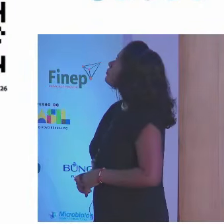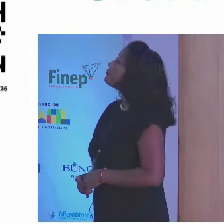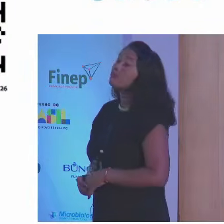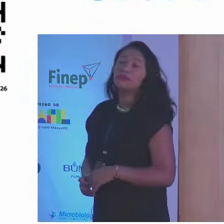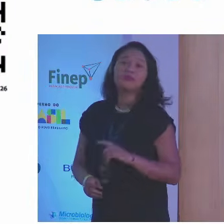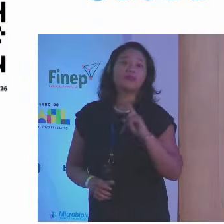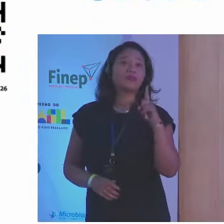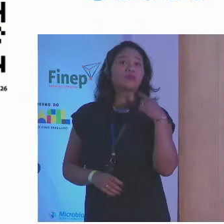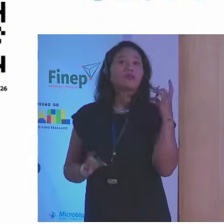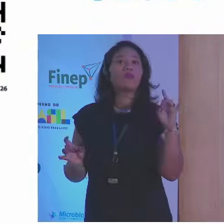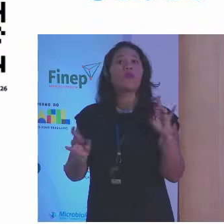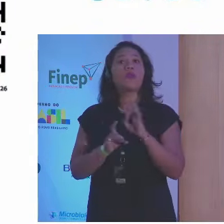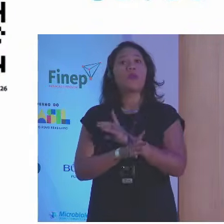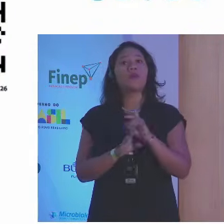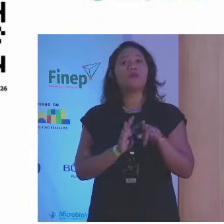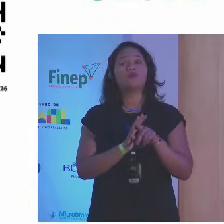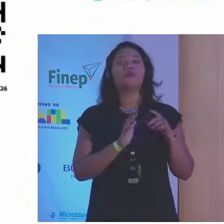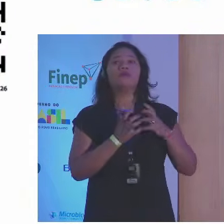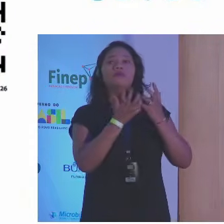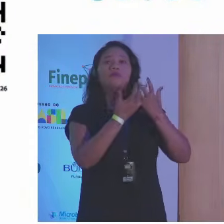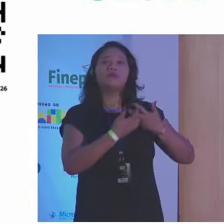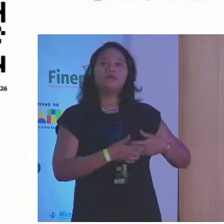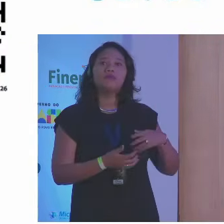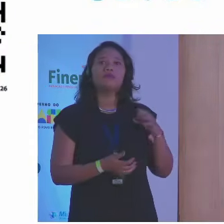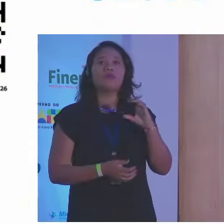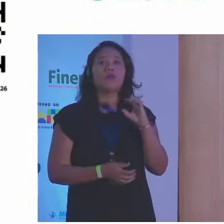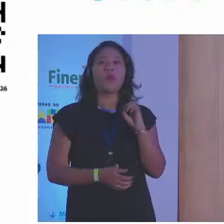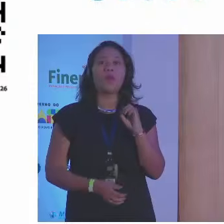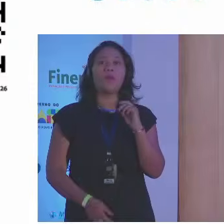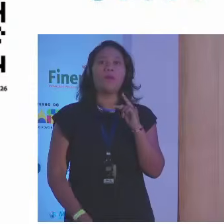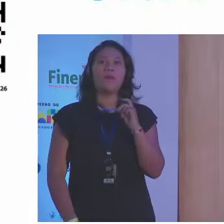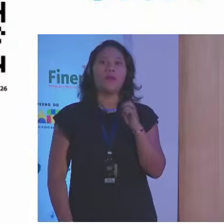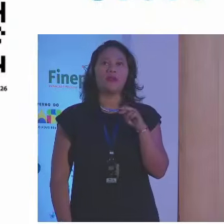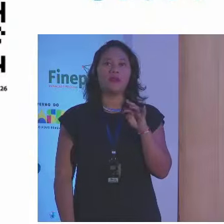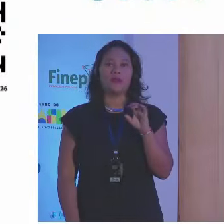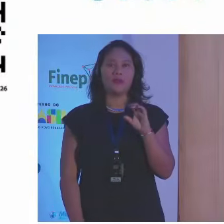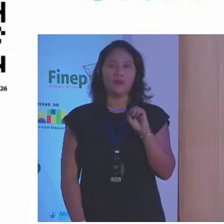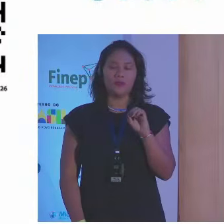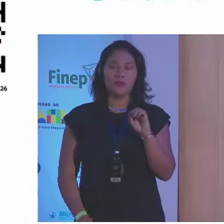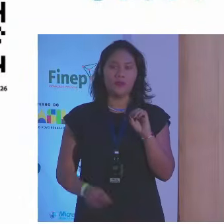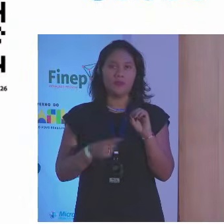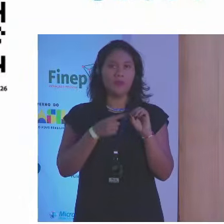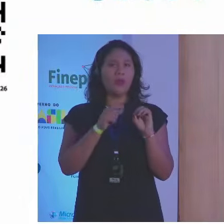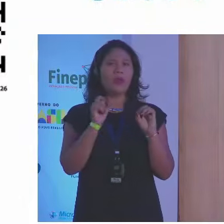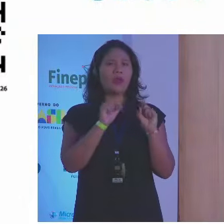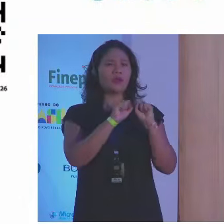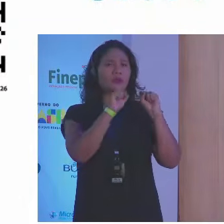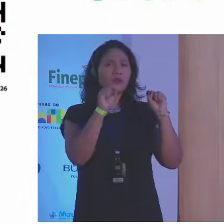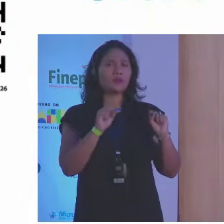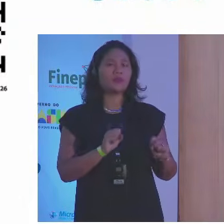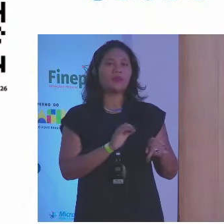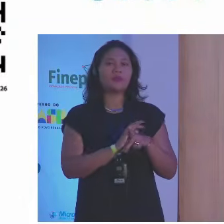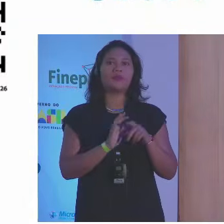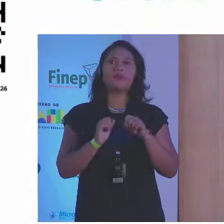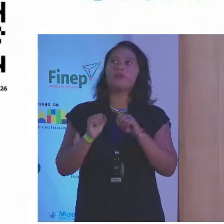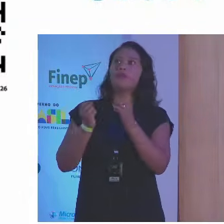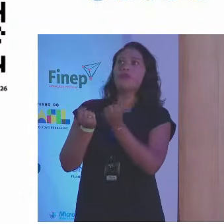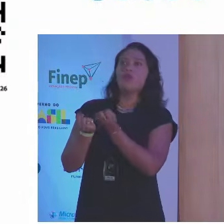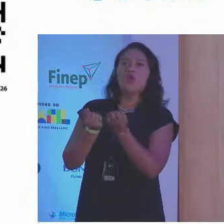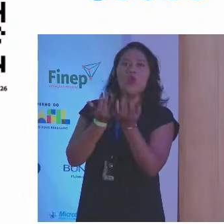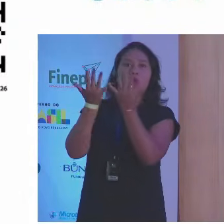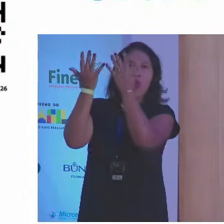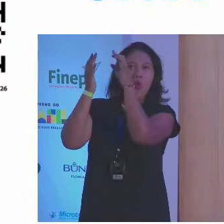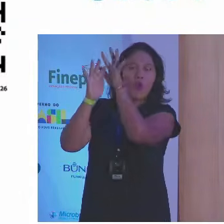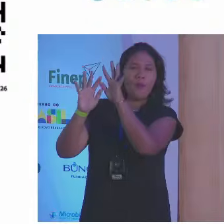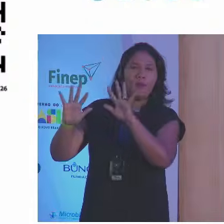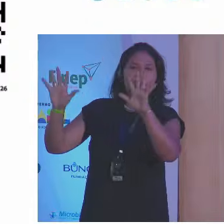European Commission decided to move forward with the services, with one for the atmosphere, one for marine, one for the land, etc., they say, okay, you're